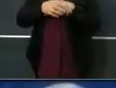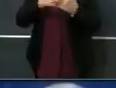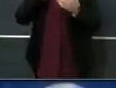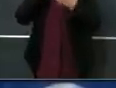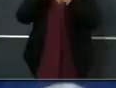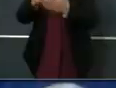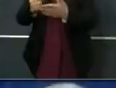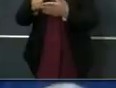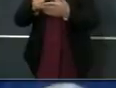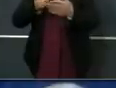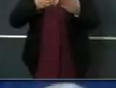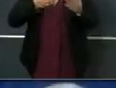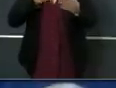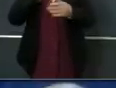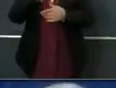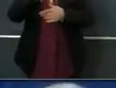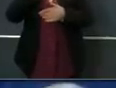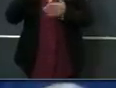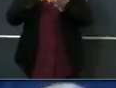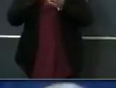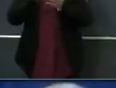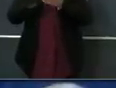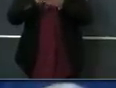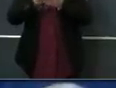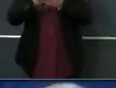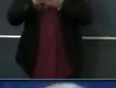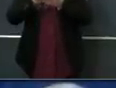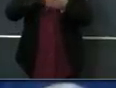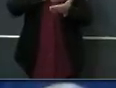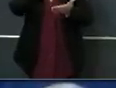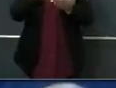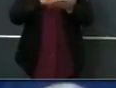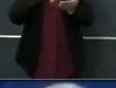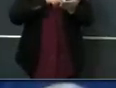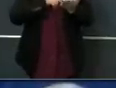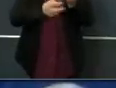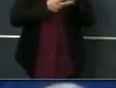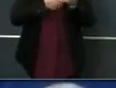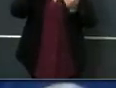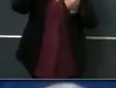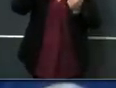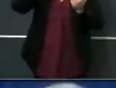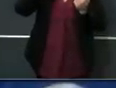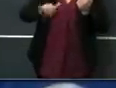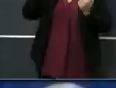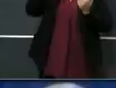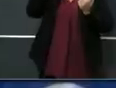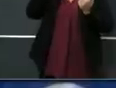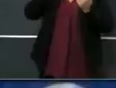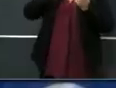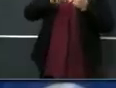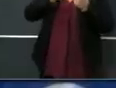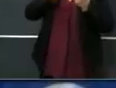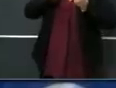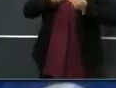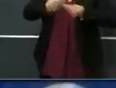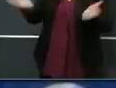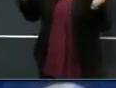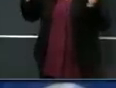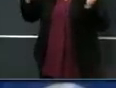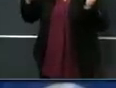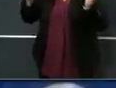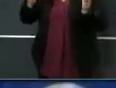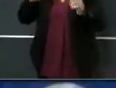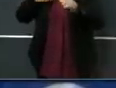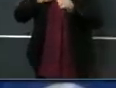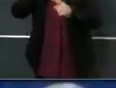will supplement the work of Google and others in that space. In addition to that, they're putting $5 million,